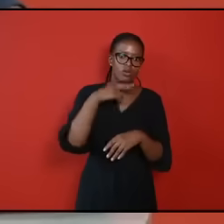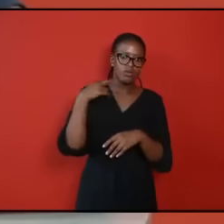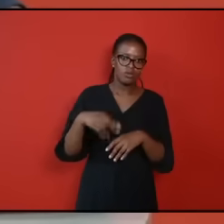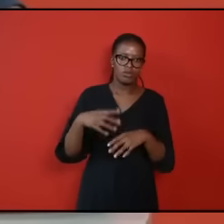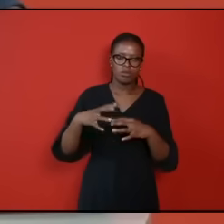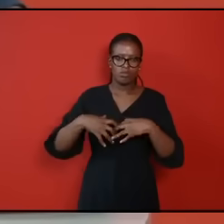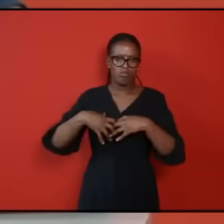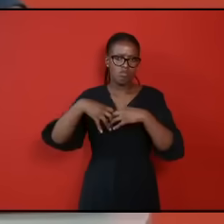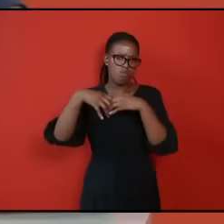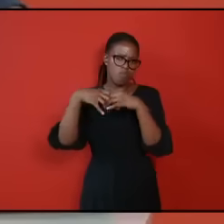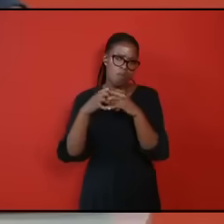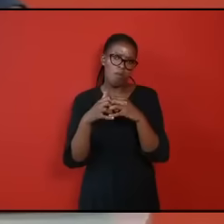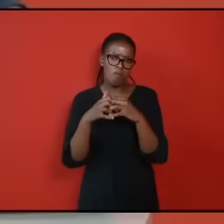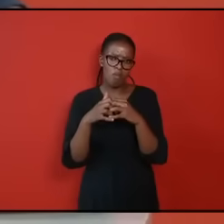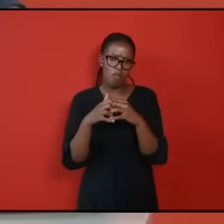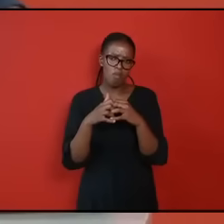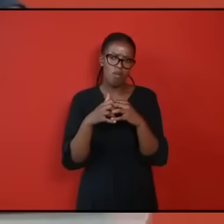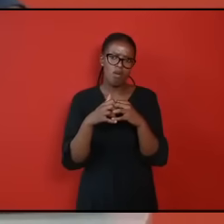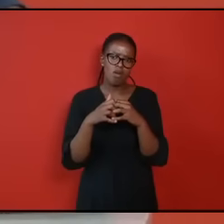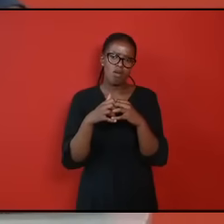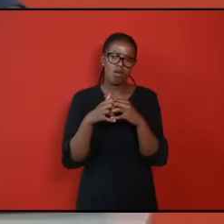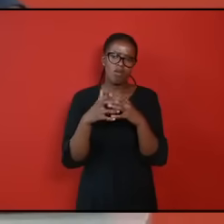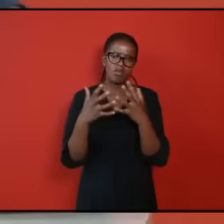form Moidrai.